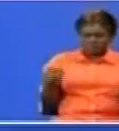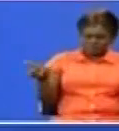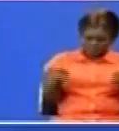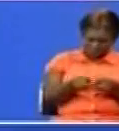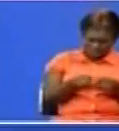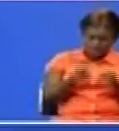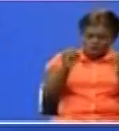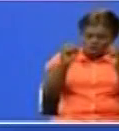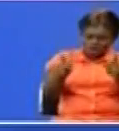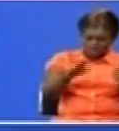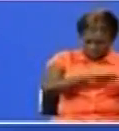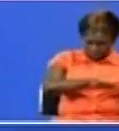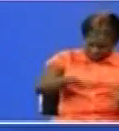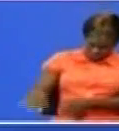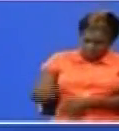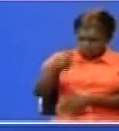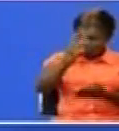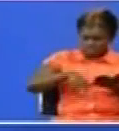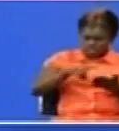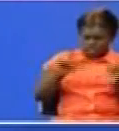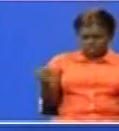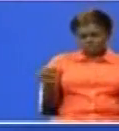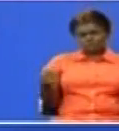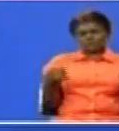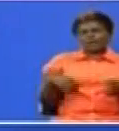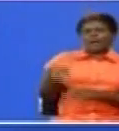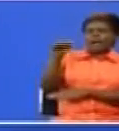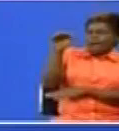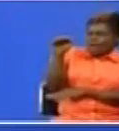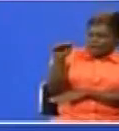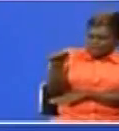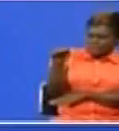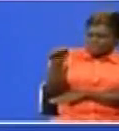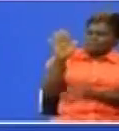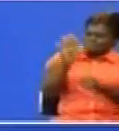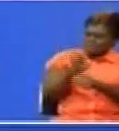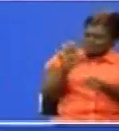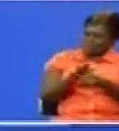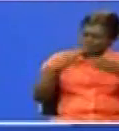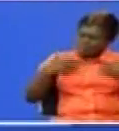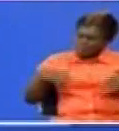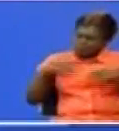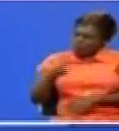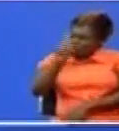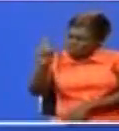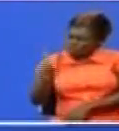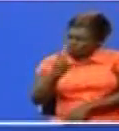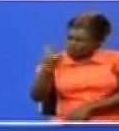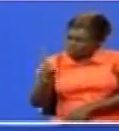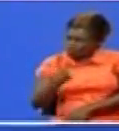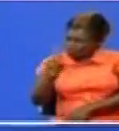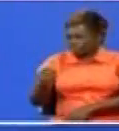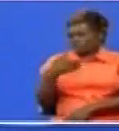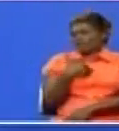as we prepare to read the news, I want to ask you about something that, you know, so many people have asked me to talk to you about, and